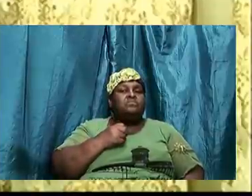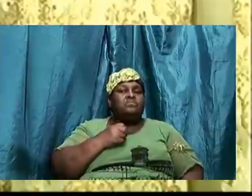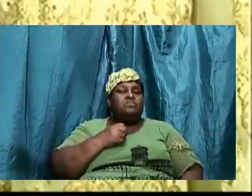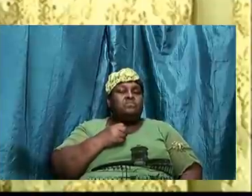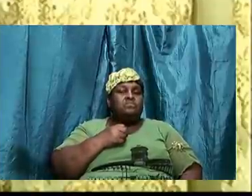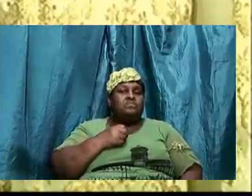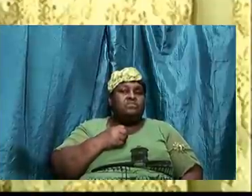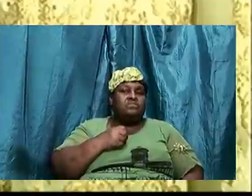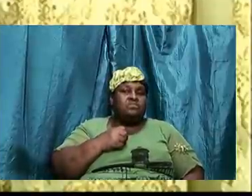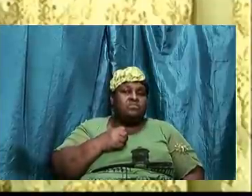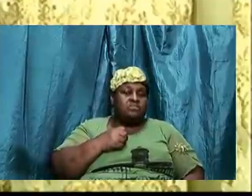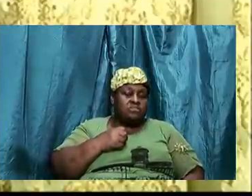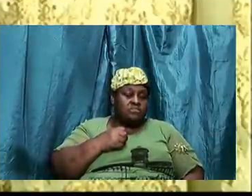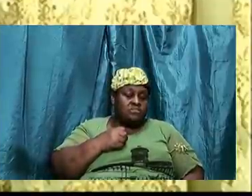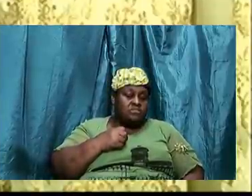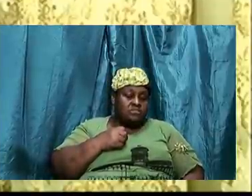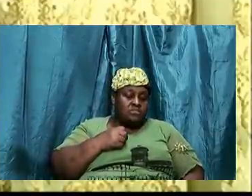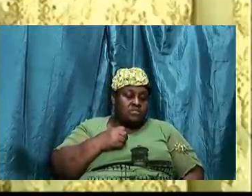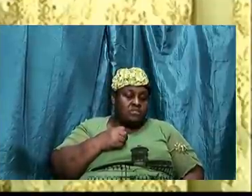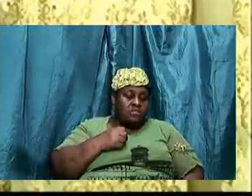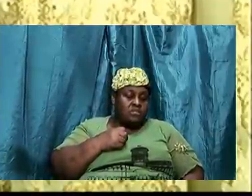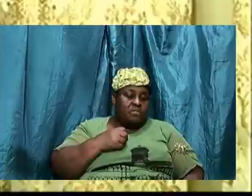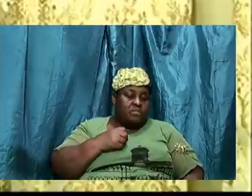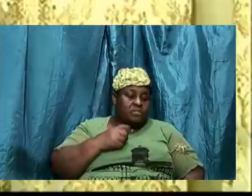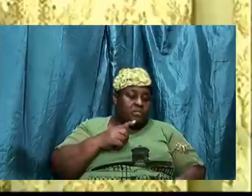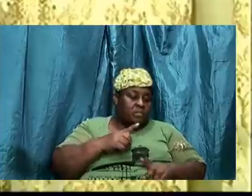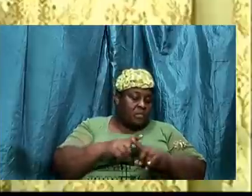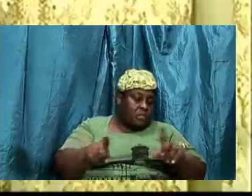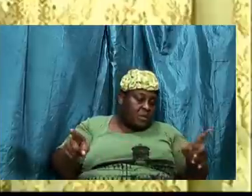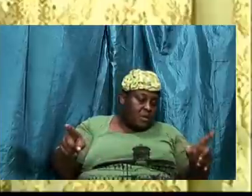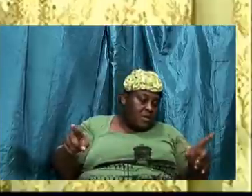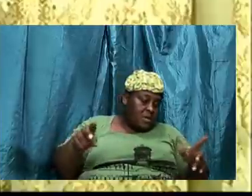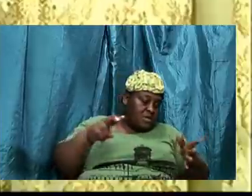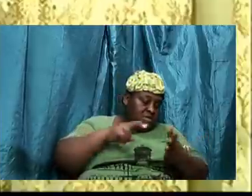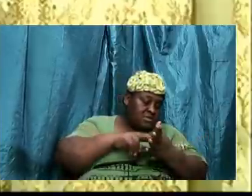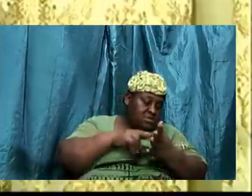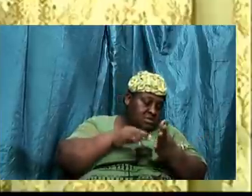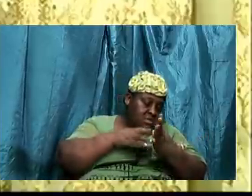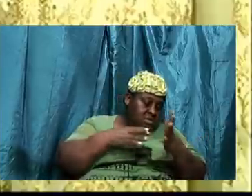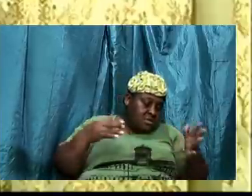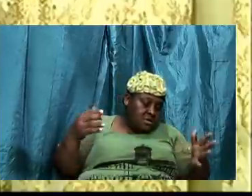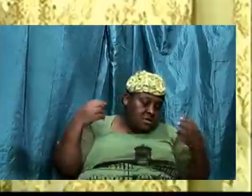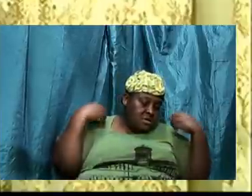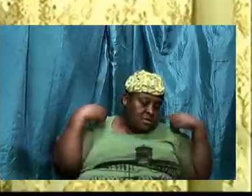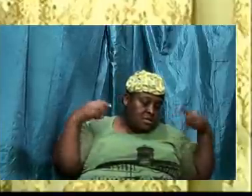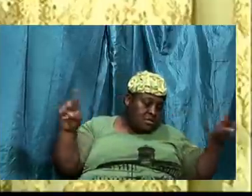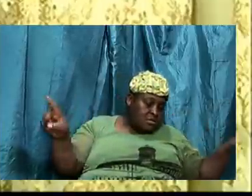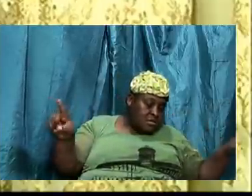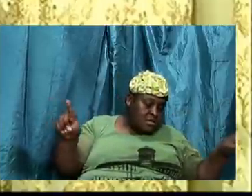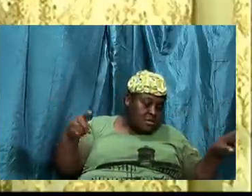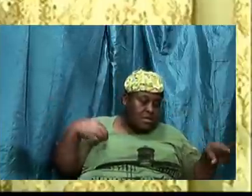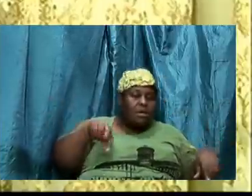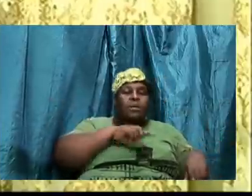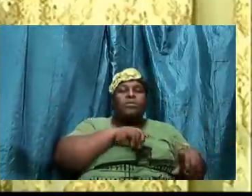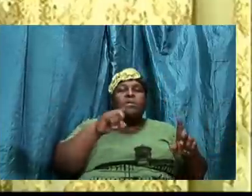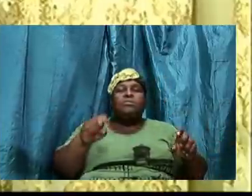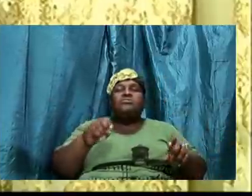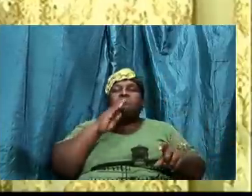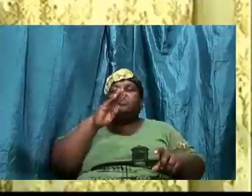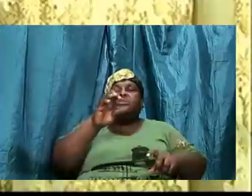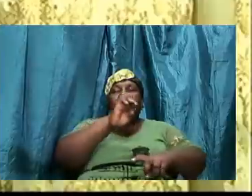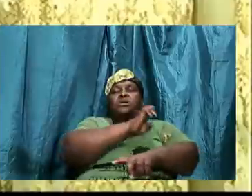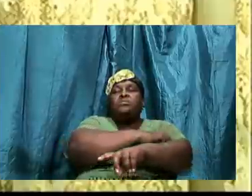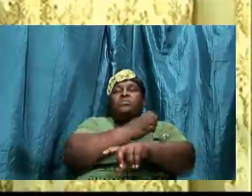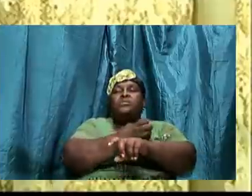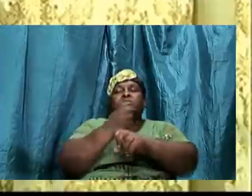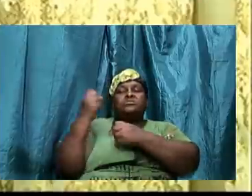enemy. Against these foe, we cannot stand. We must be empowered and be strengthened by